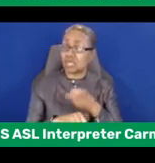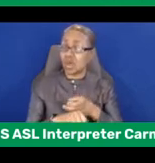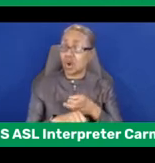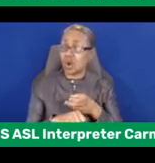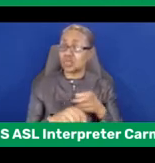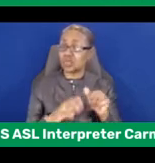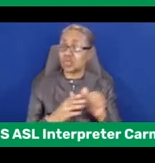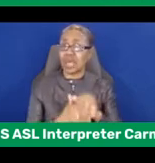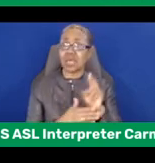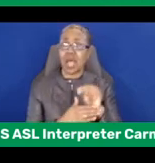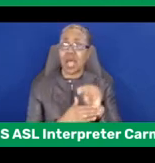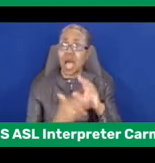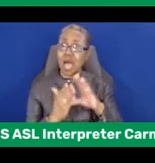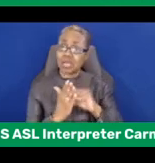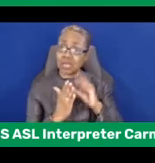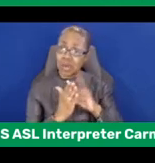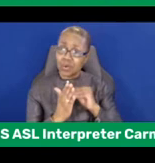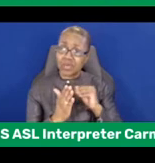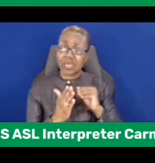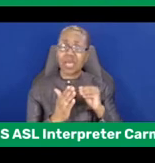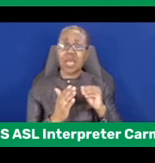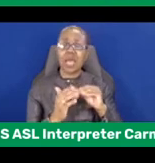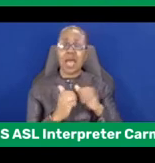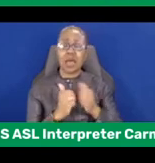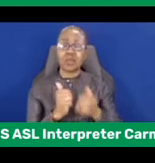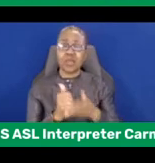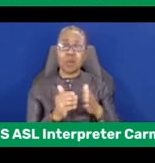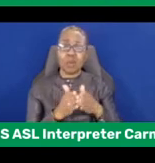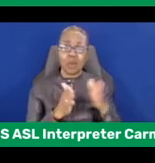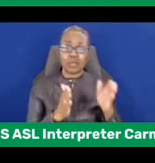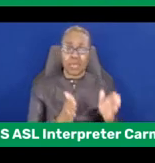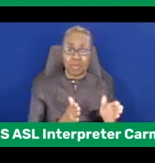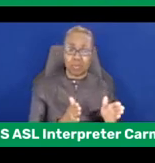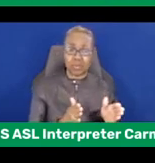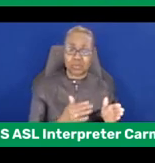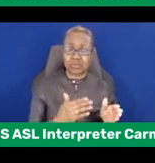unlearning. And so how do we also help our neighbors